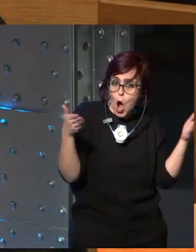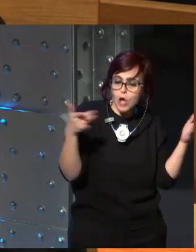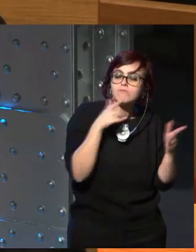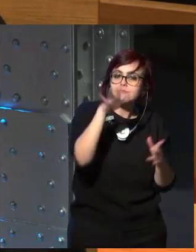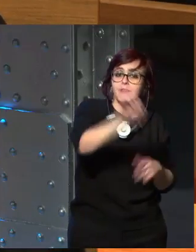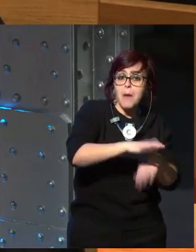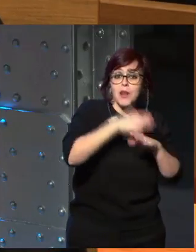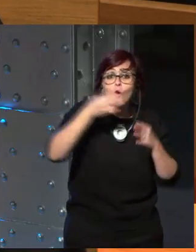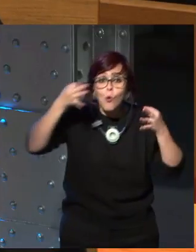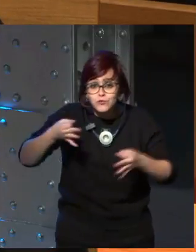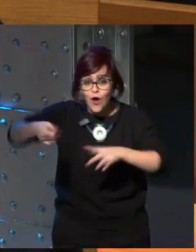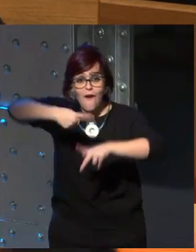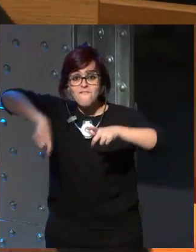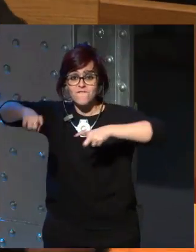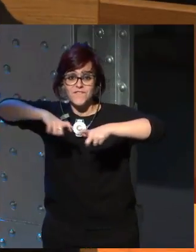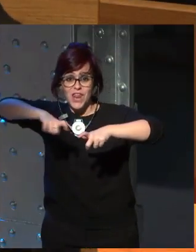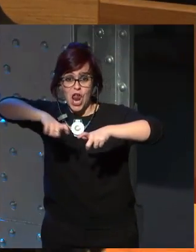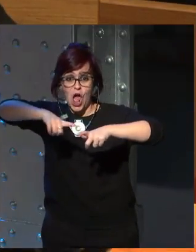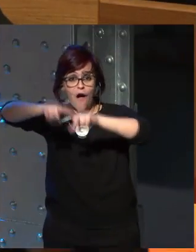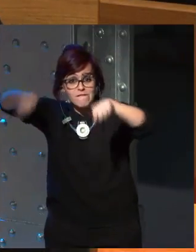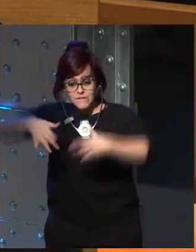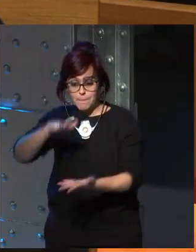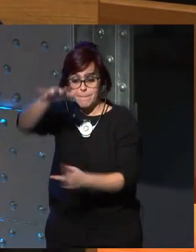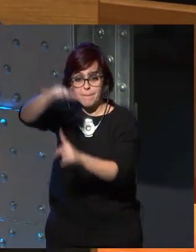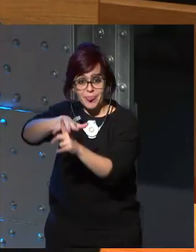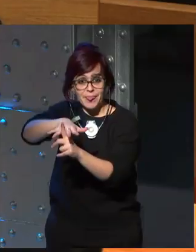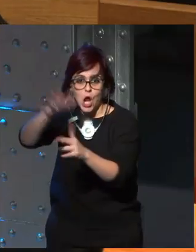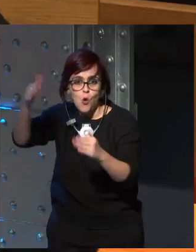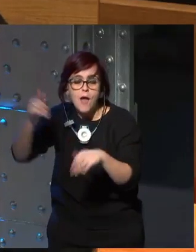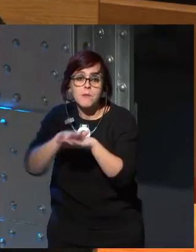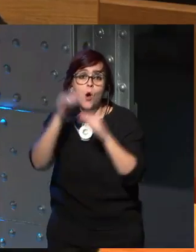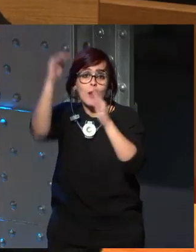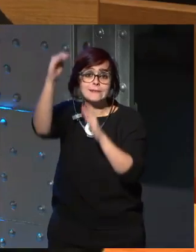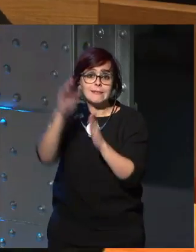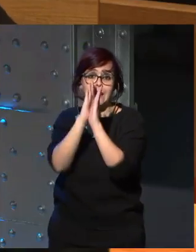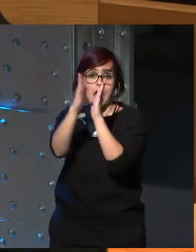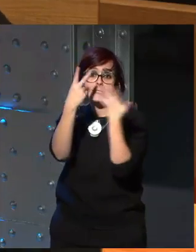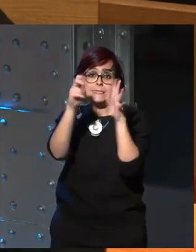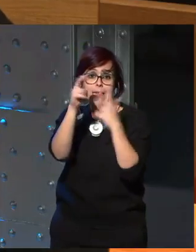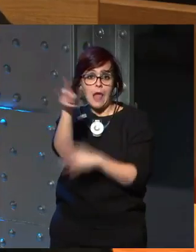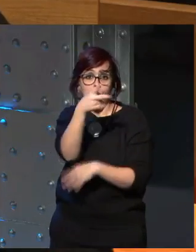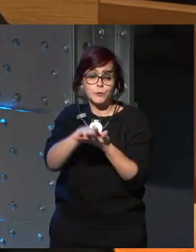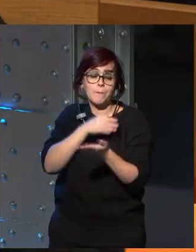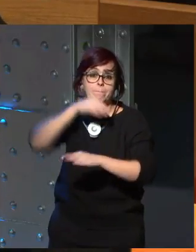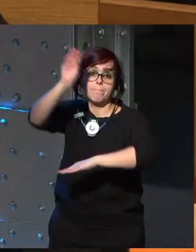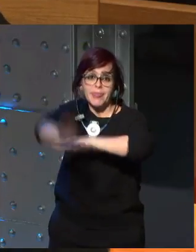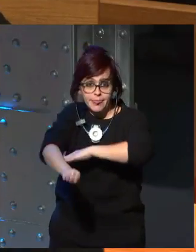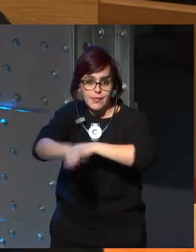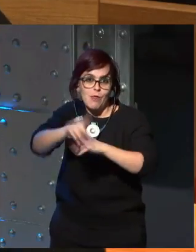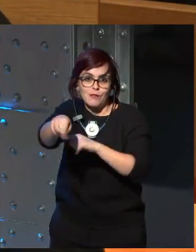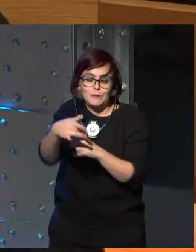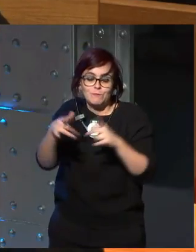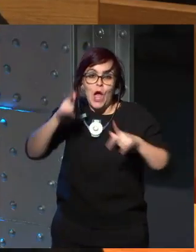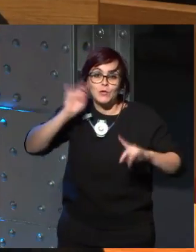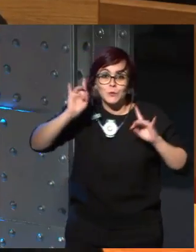vinyl of one of their more recent albums, but I've got it on a shelf because I don't have anywhere to play it.